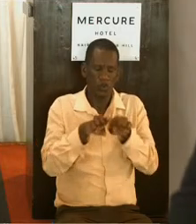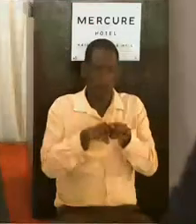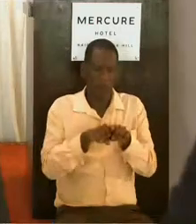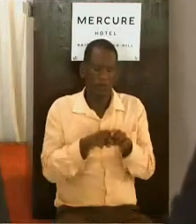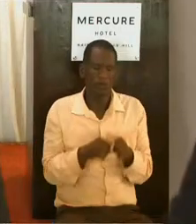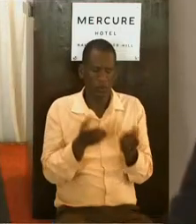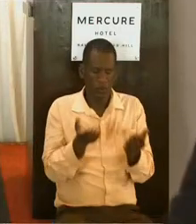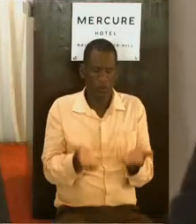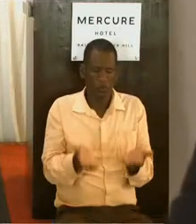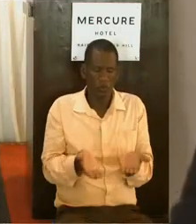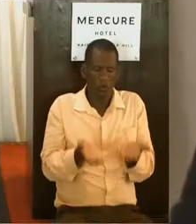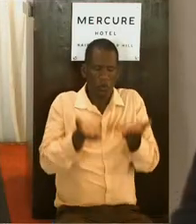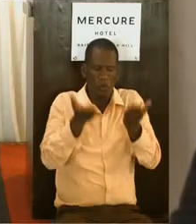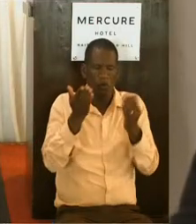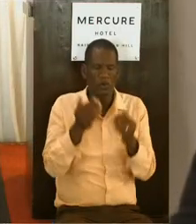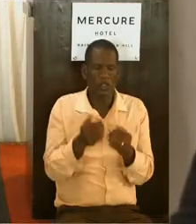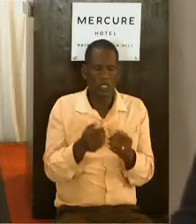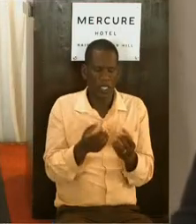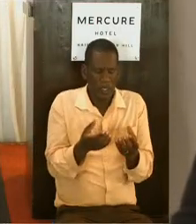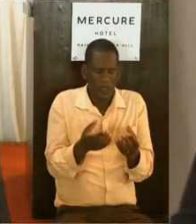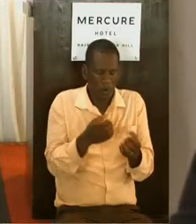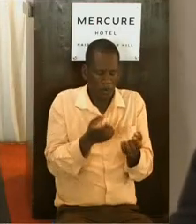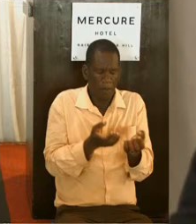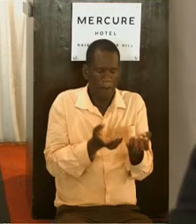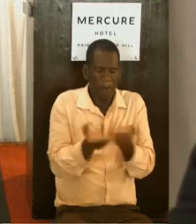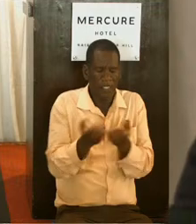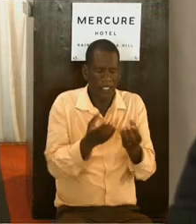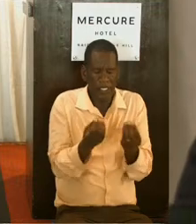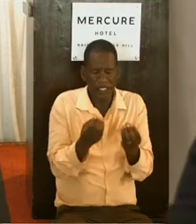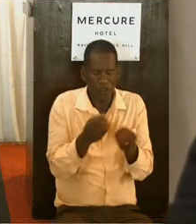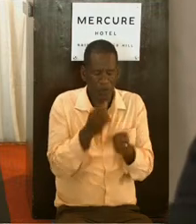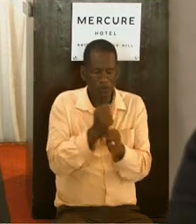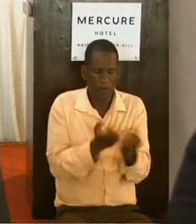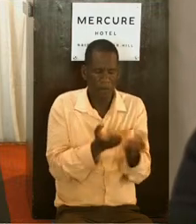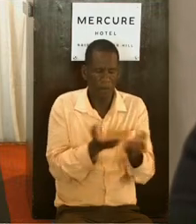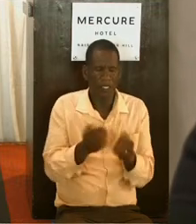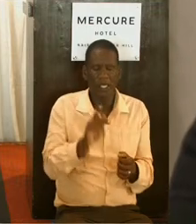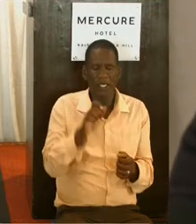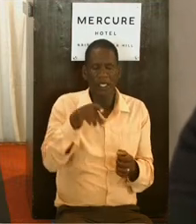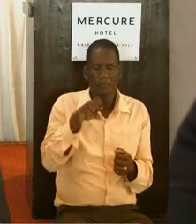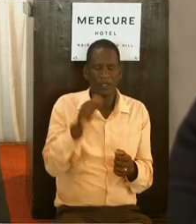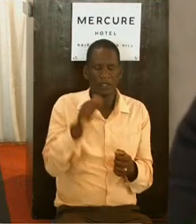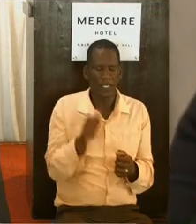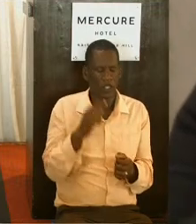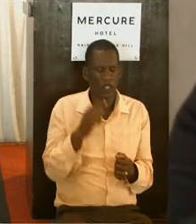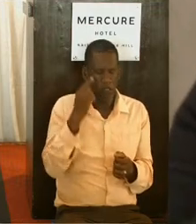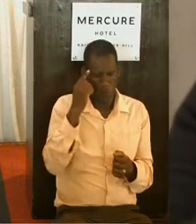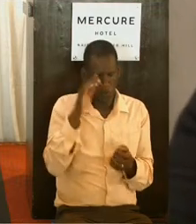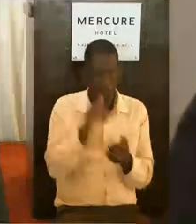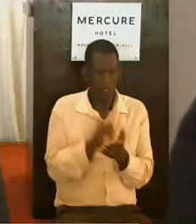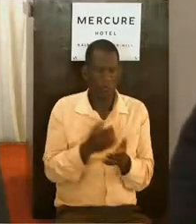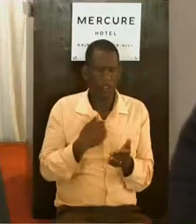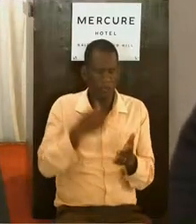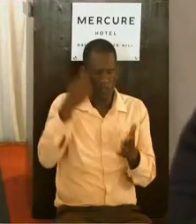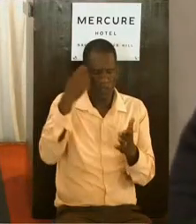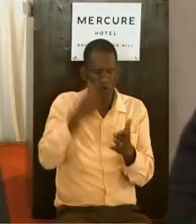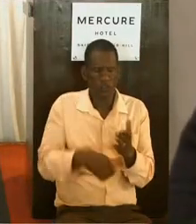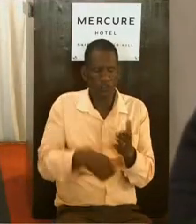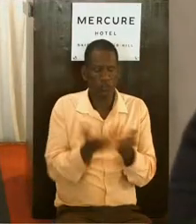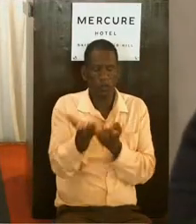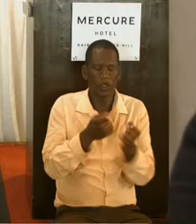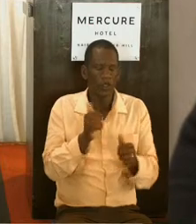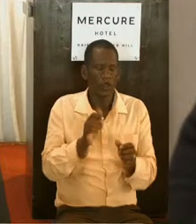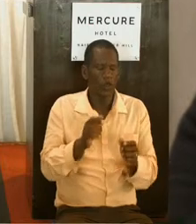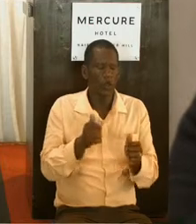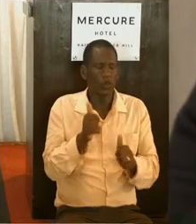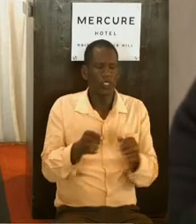to promote ease of doing business capsa recognized that there is a cost to business that is